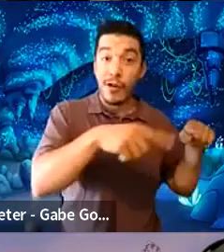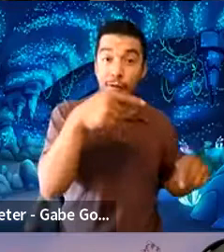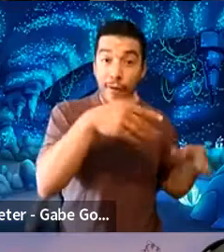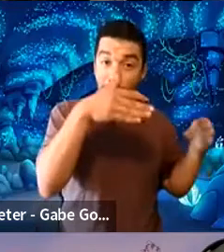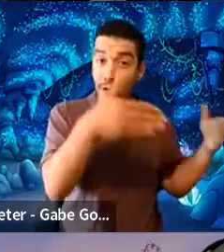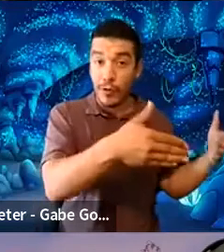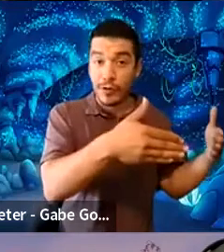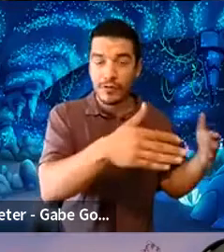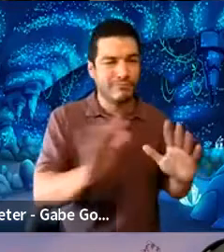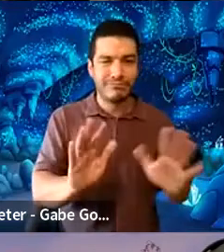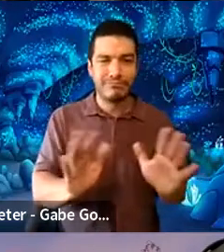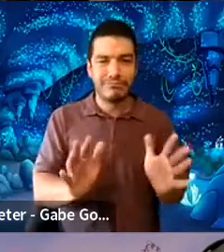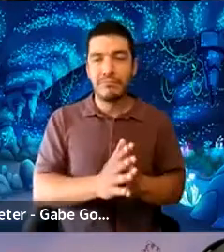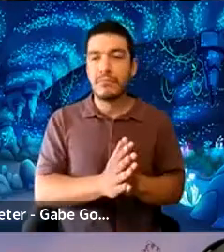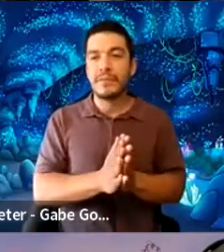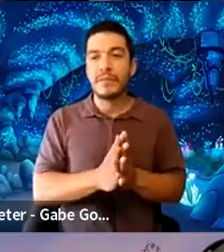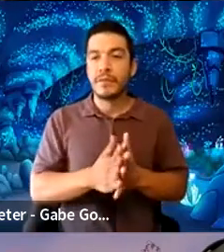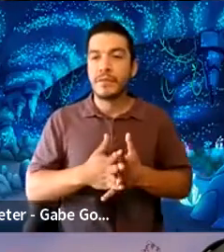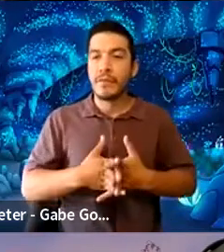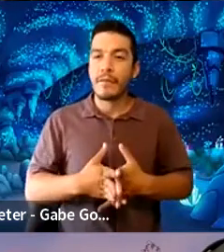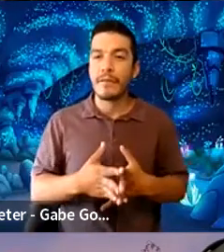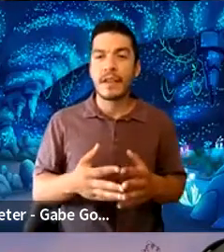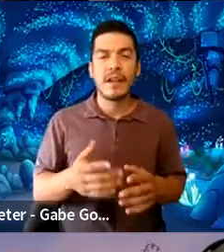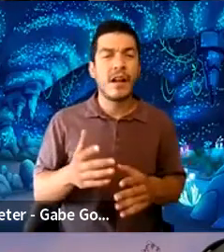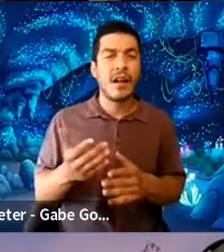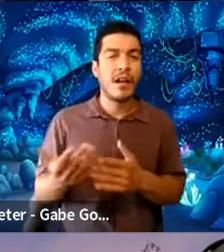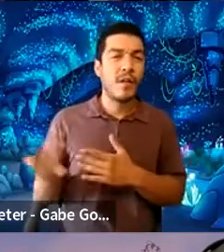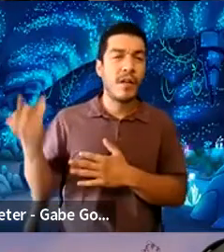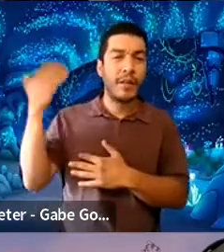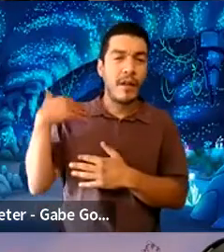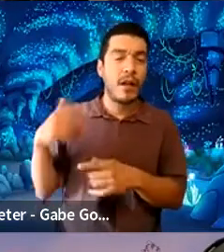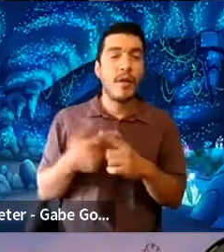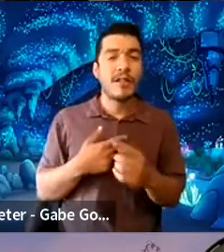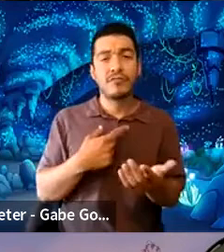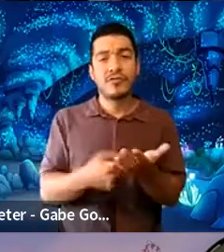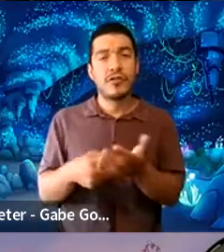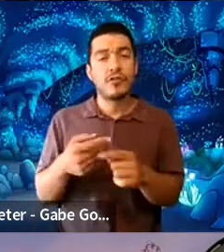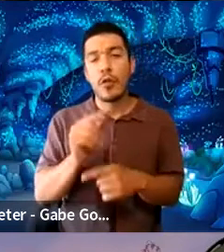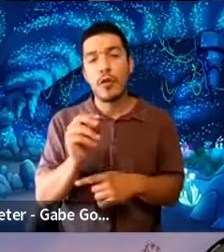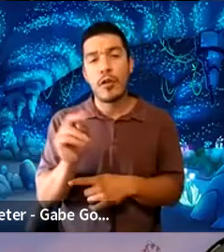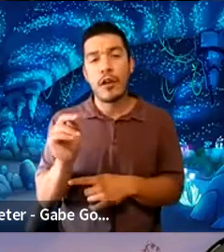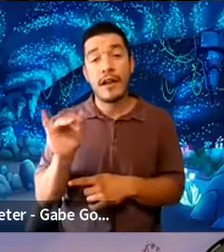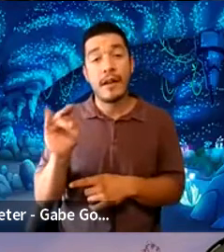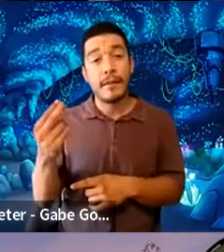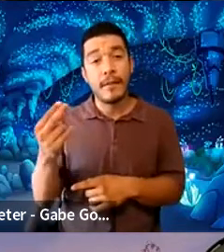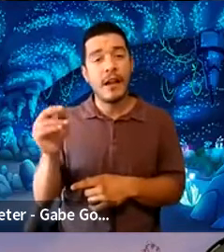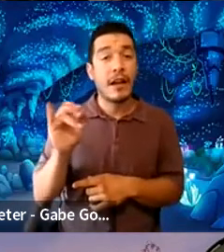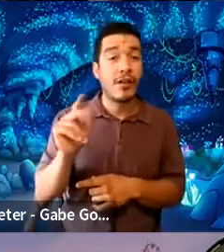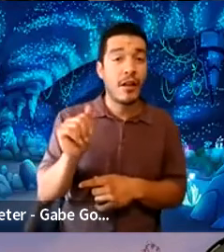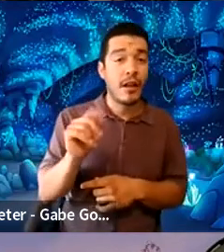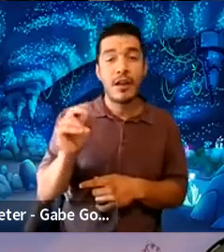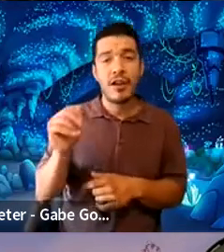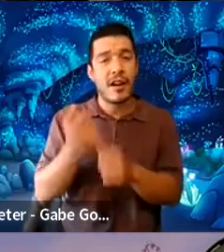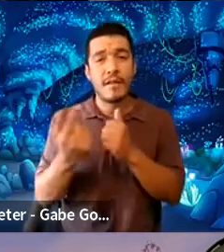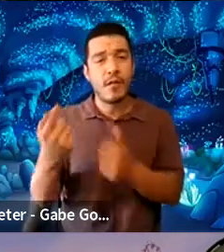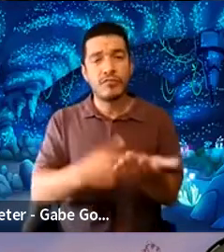focus. And you know, a while back when I was talking to Norton and Neve and Erica and Donna and everybody,